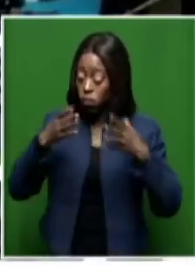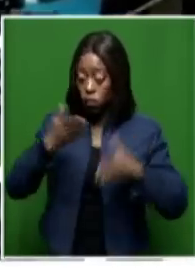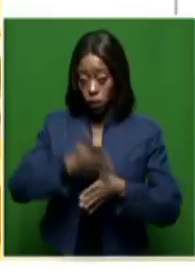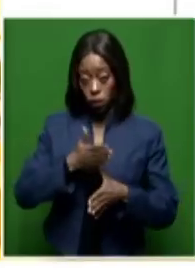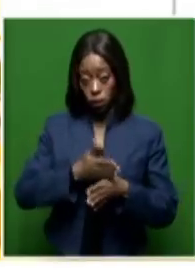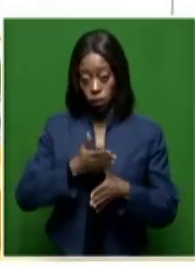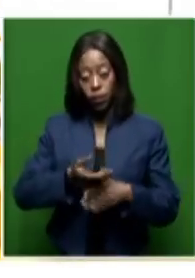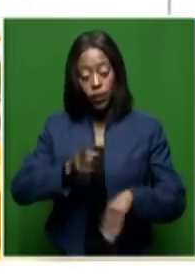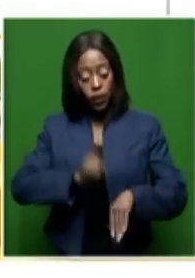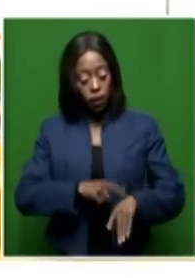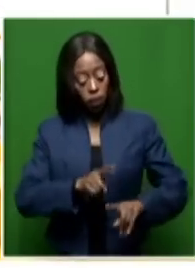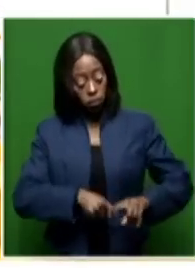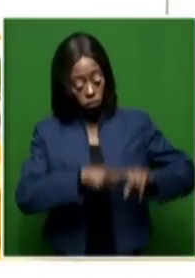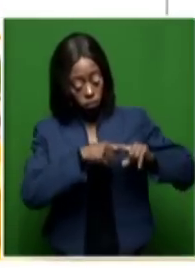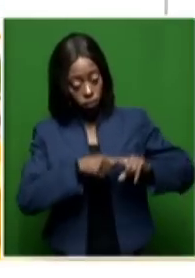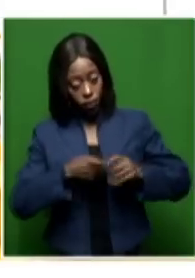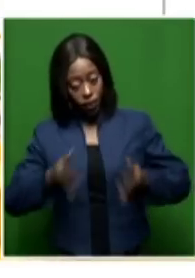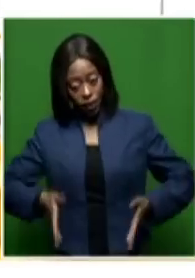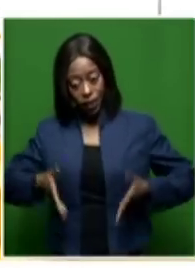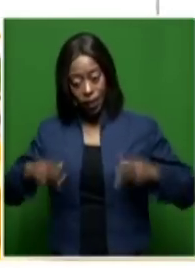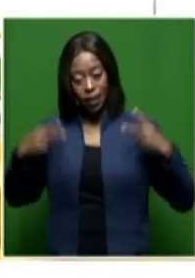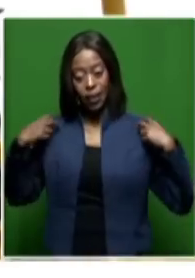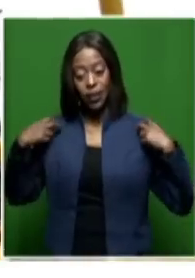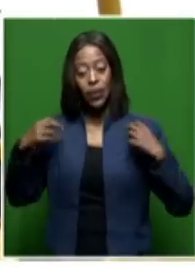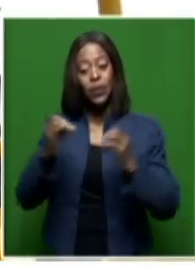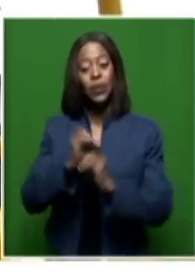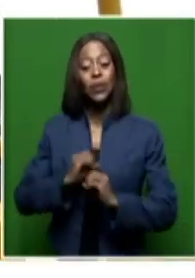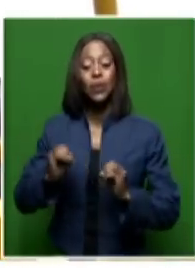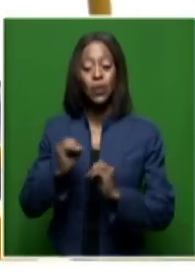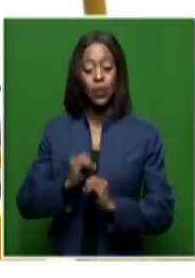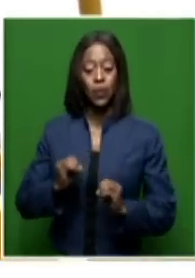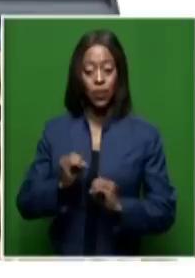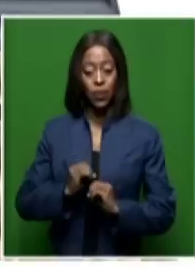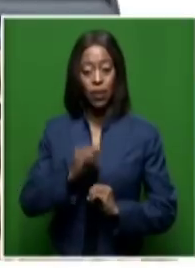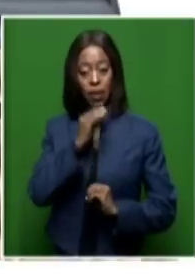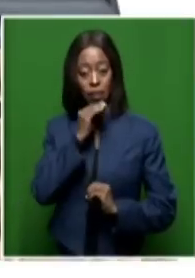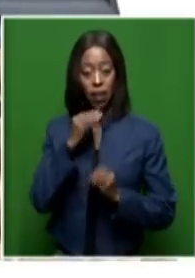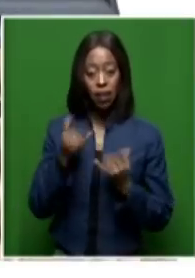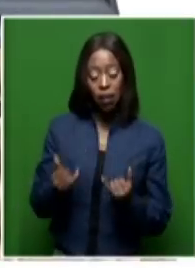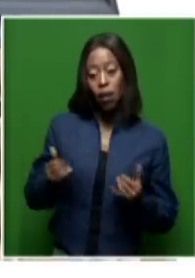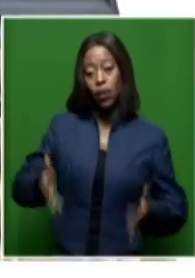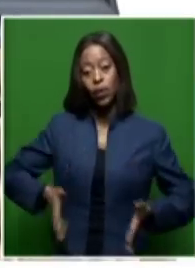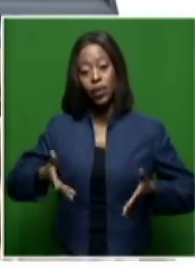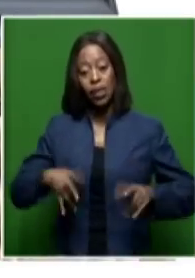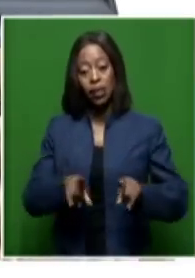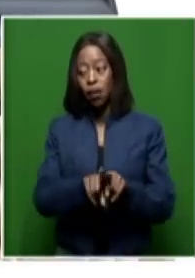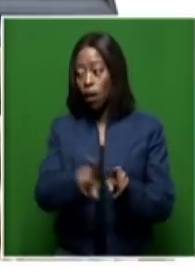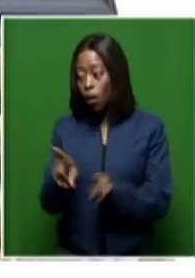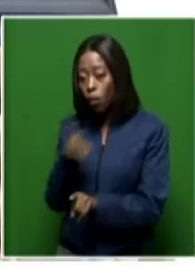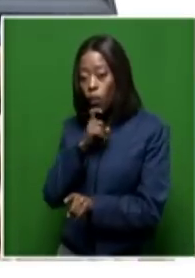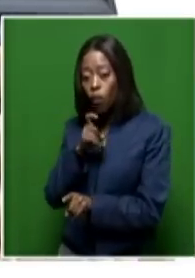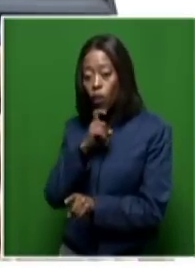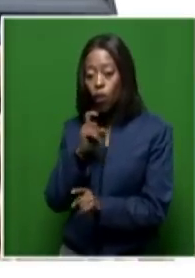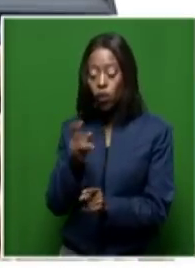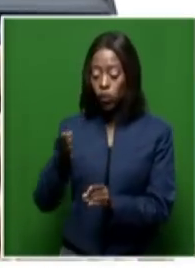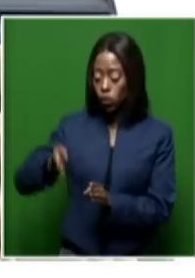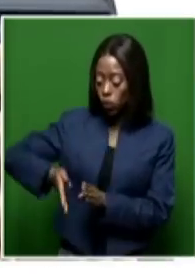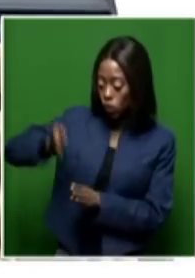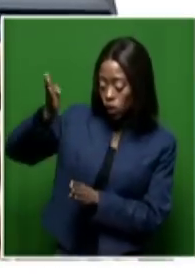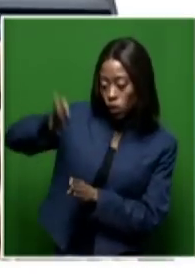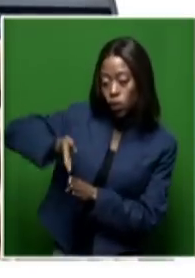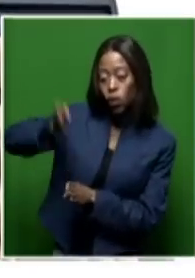when we stopped them, there was no security in the trains. The trains themselves that were using, windows